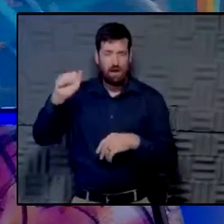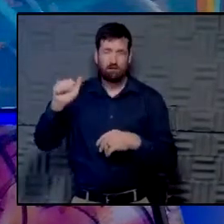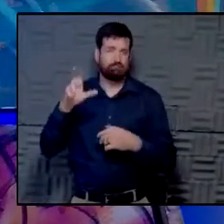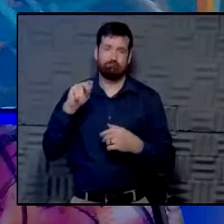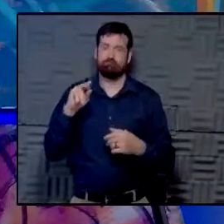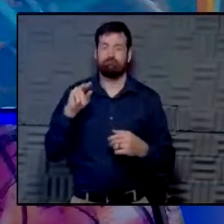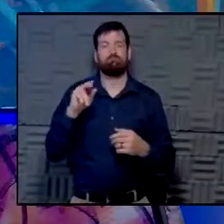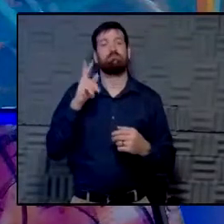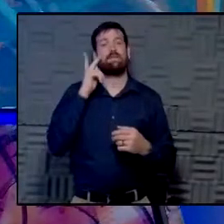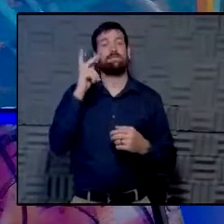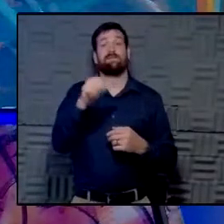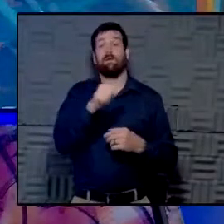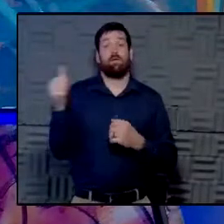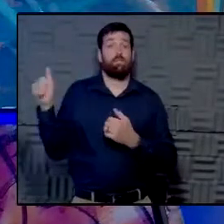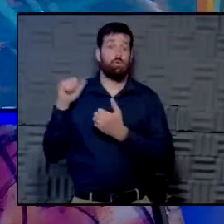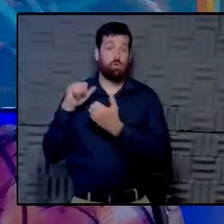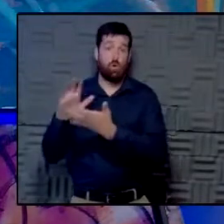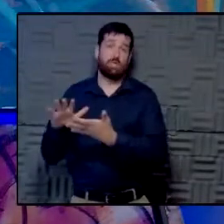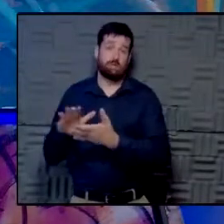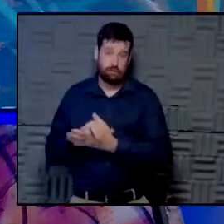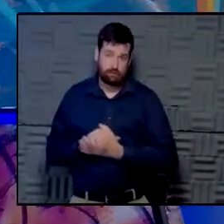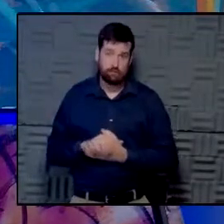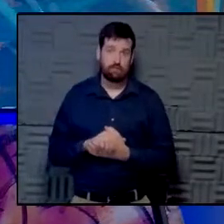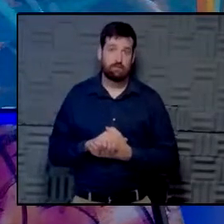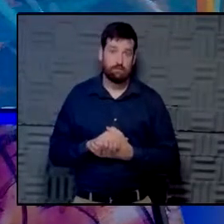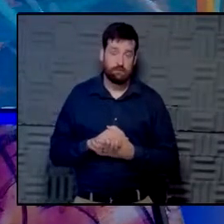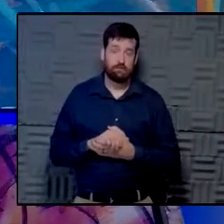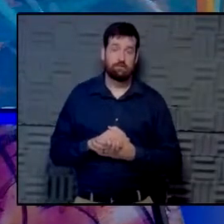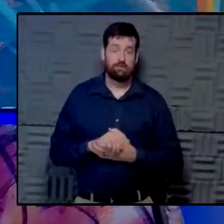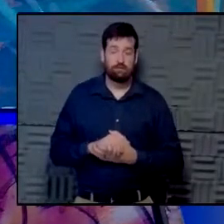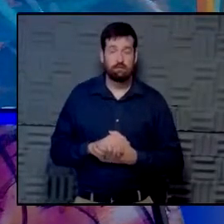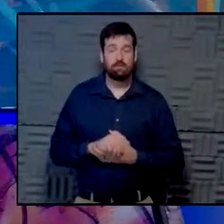have seen other causes of